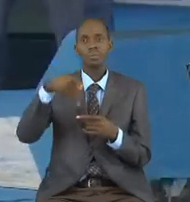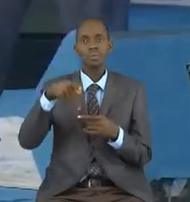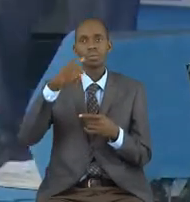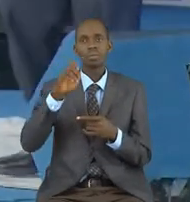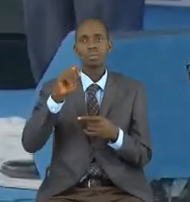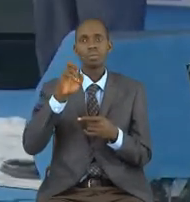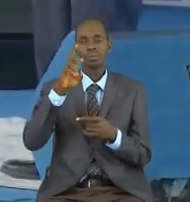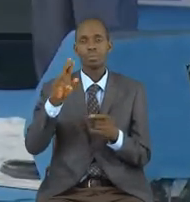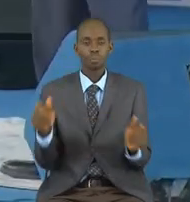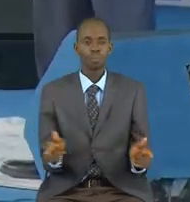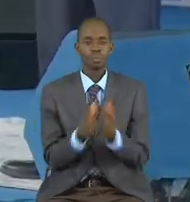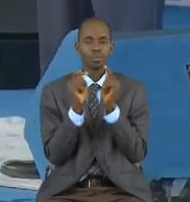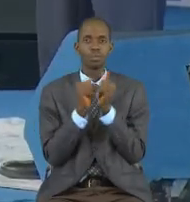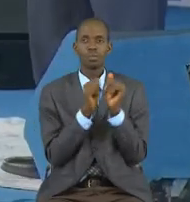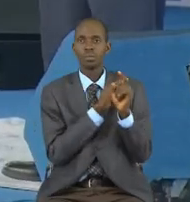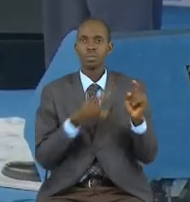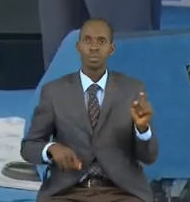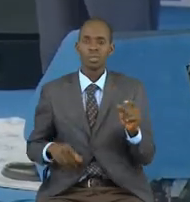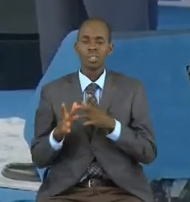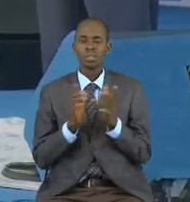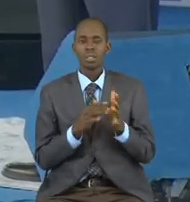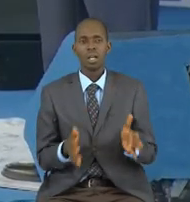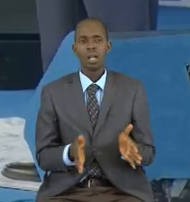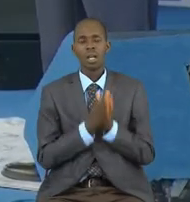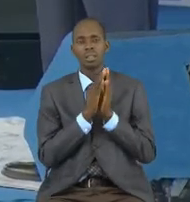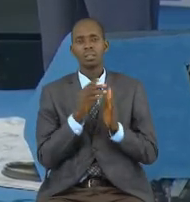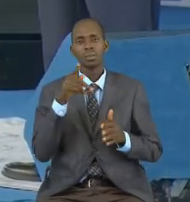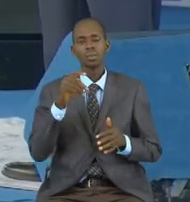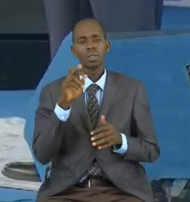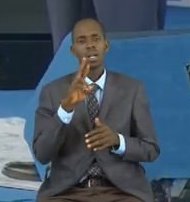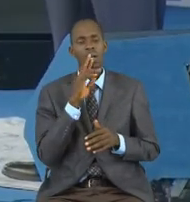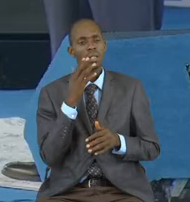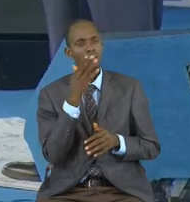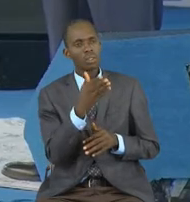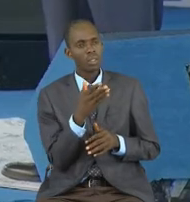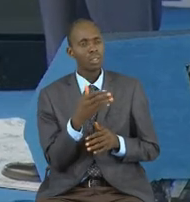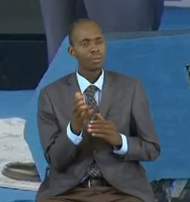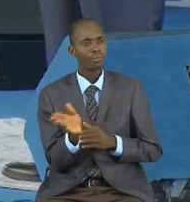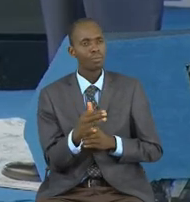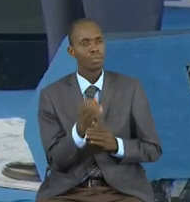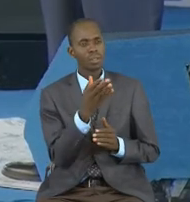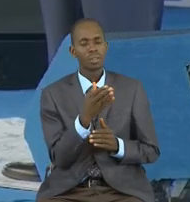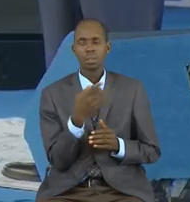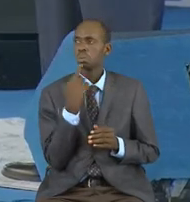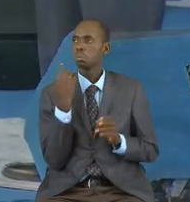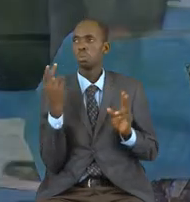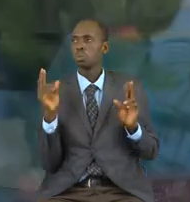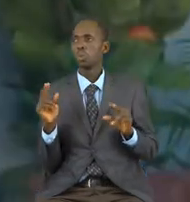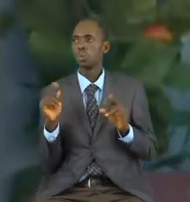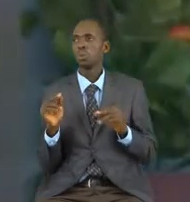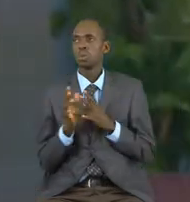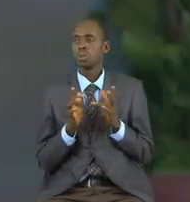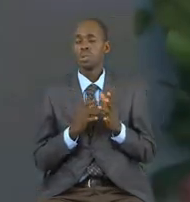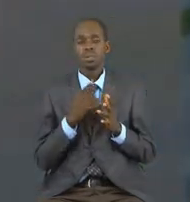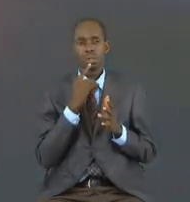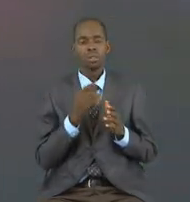Jesus said, have you any meat? He said, have you any fish? He said, no. Cast your net there and launch out into the deep. And